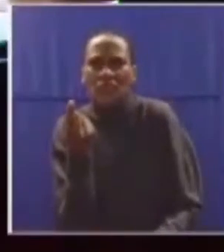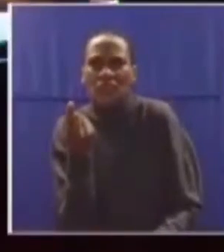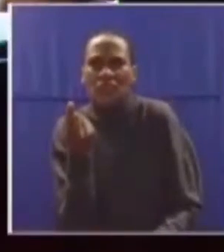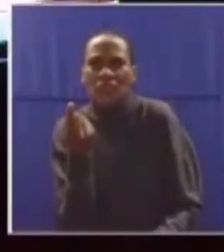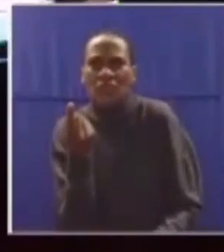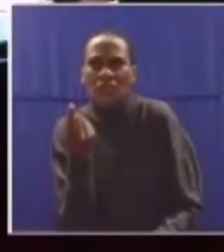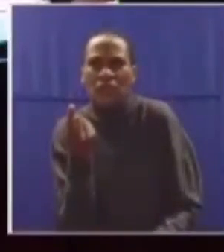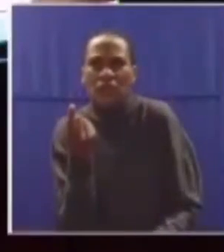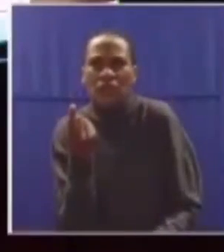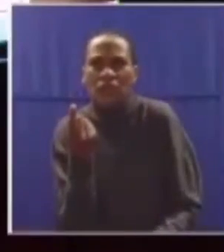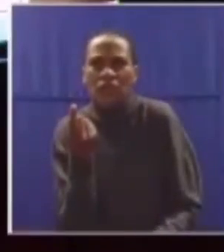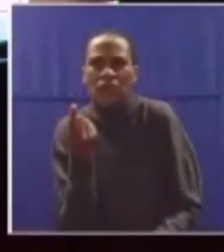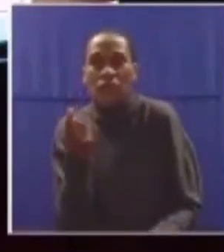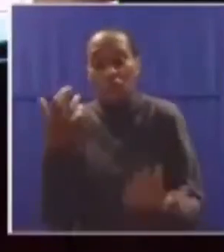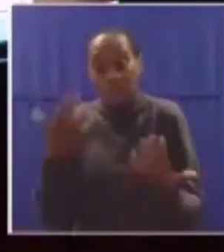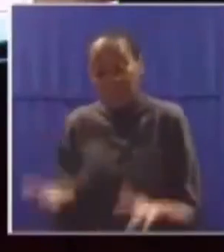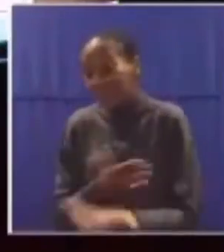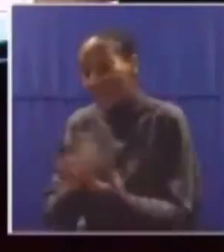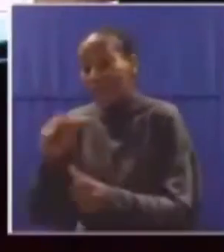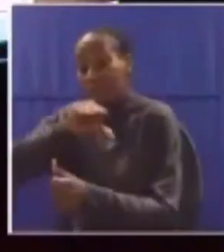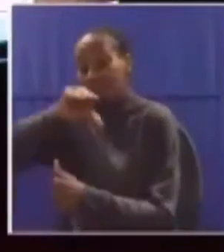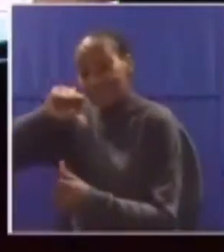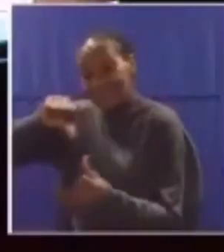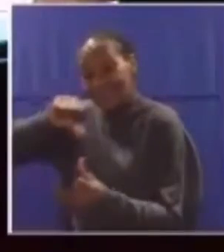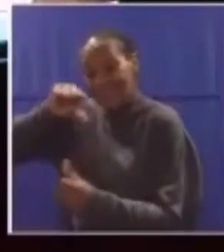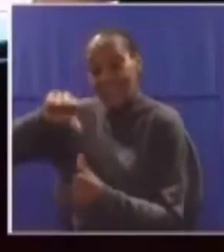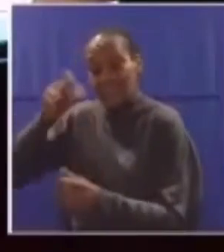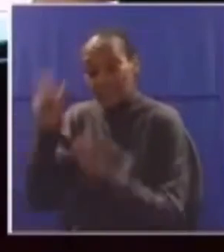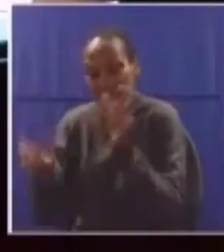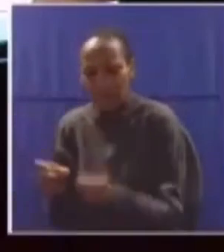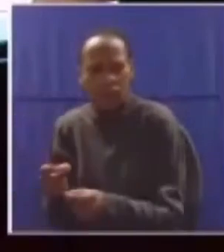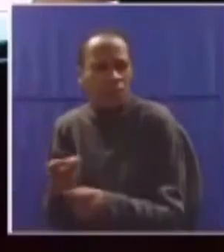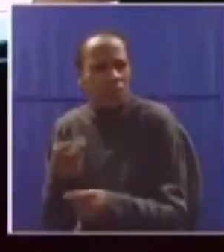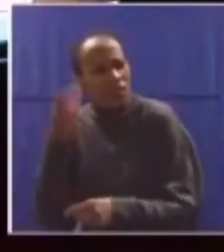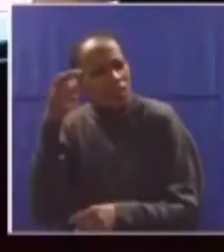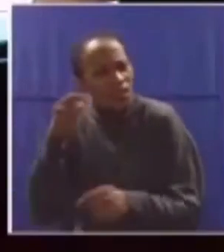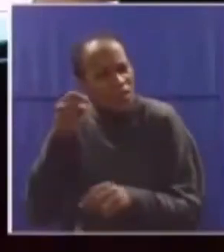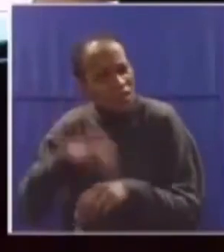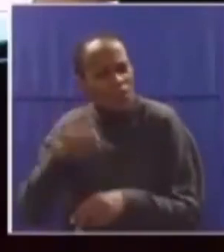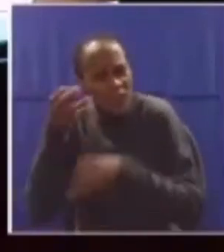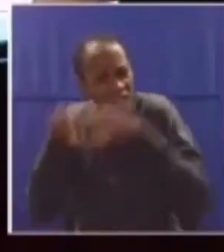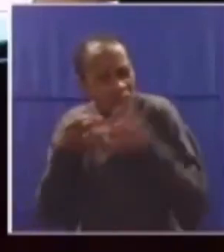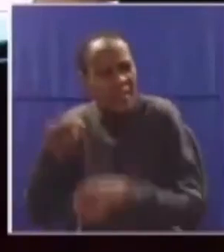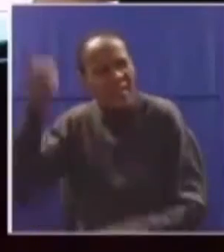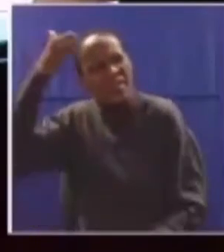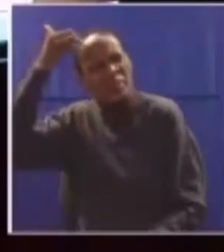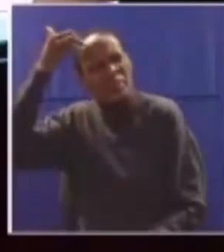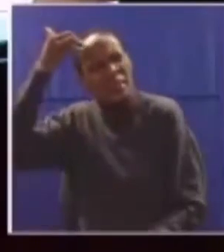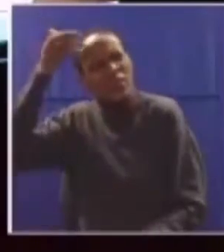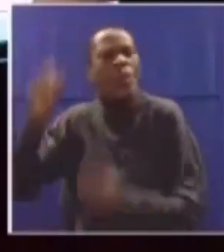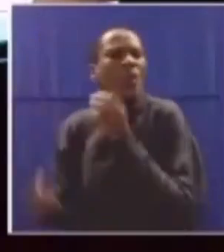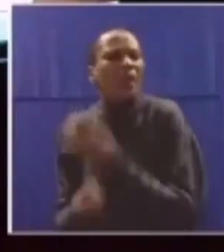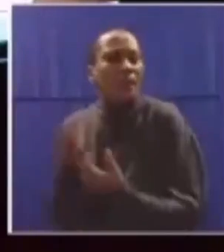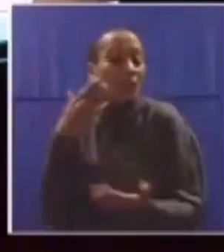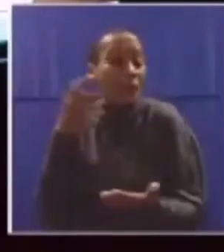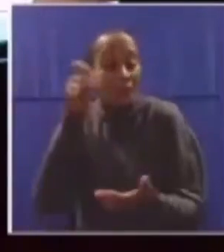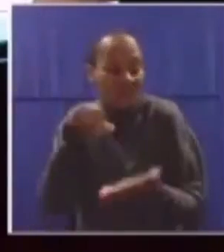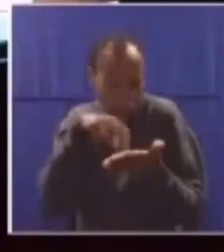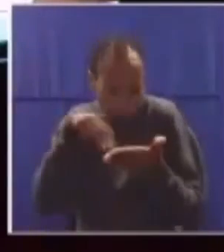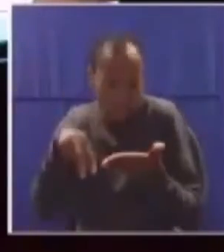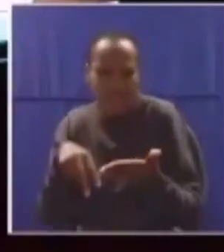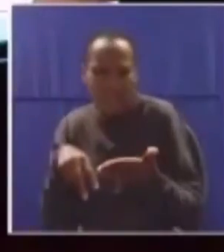with neuroscientists to say what happens in the wiring of a child's brain or a person's brain when they read. It's